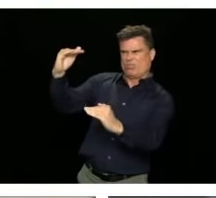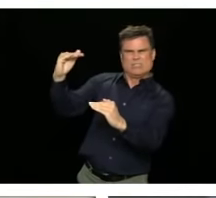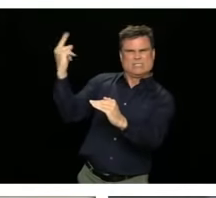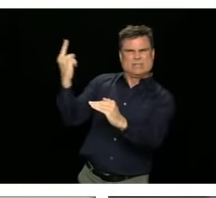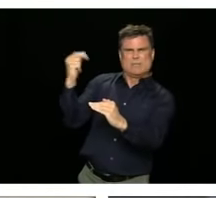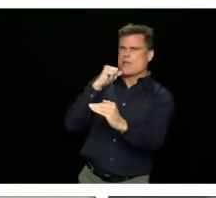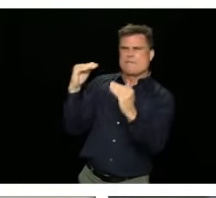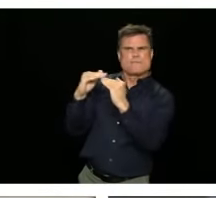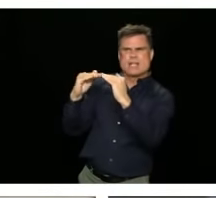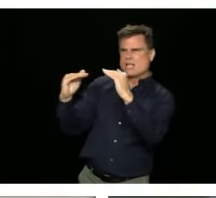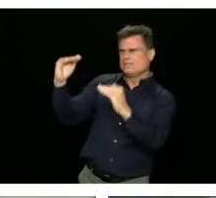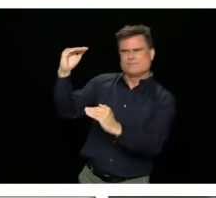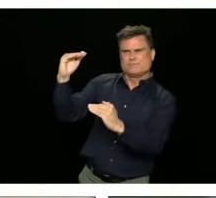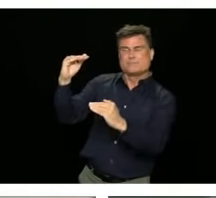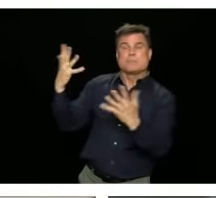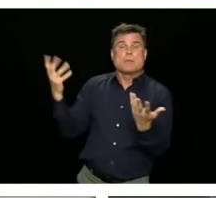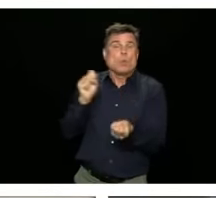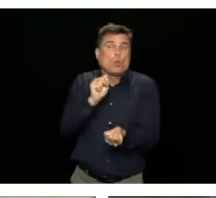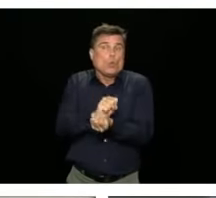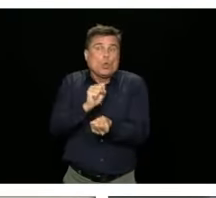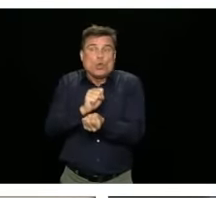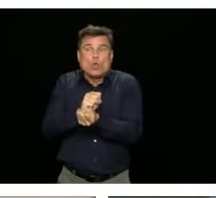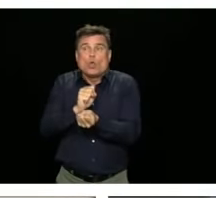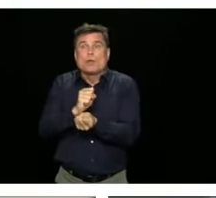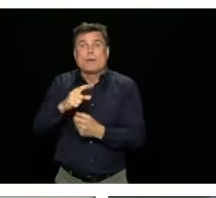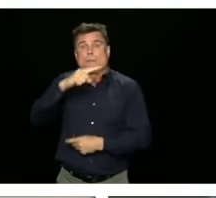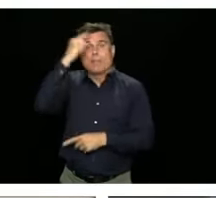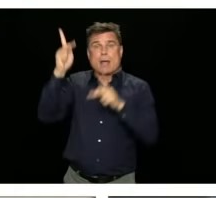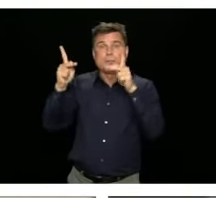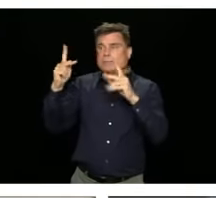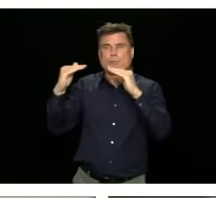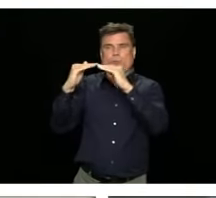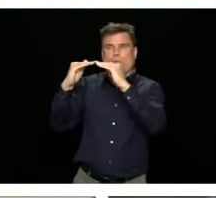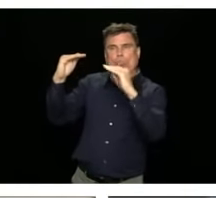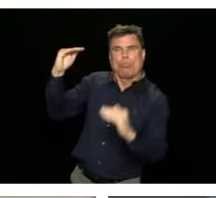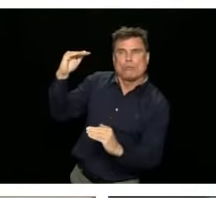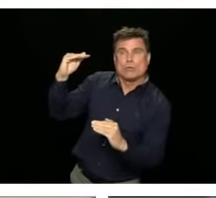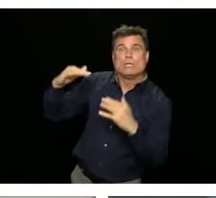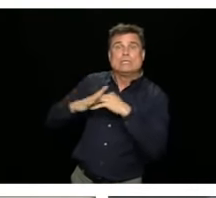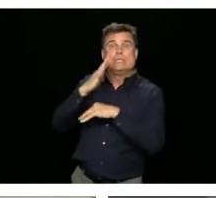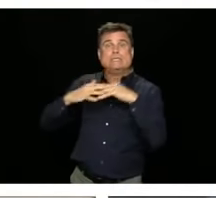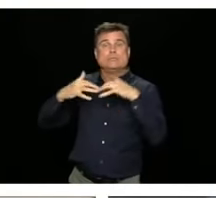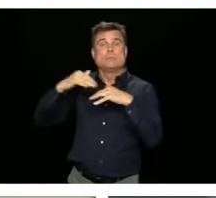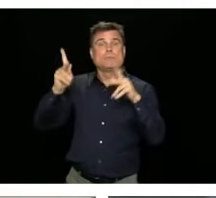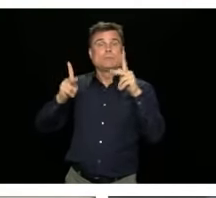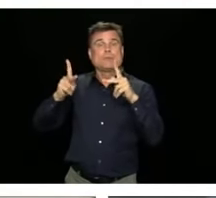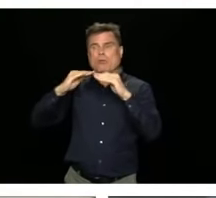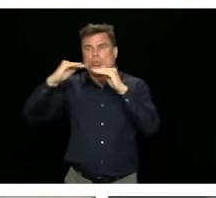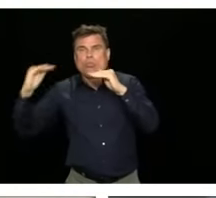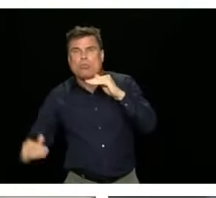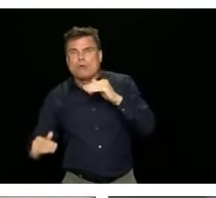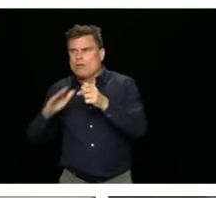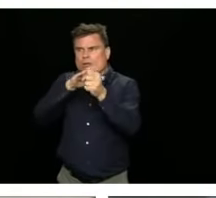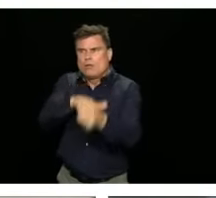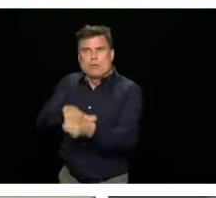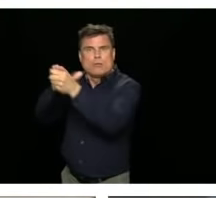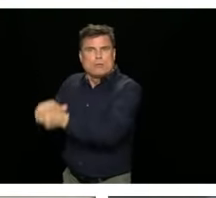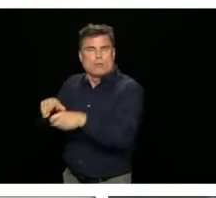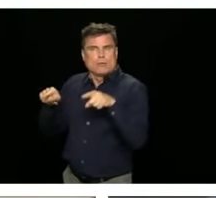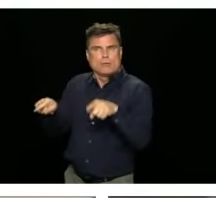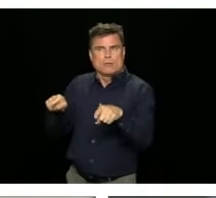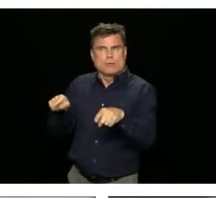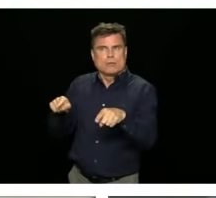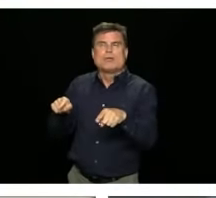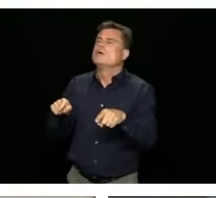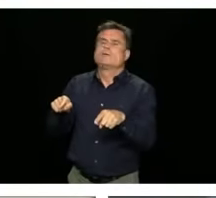morbidity, strict checks, you name it. The second dimension of it is because there is this false idea that anti-racism is only anti, but